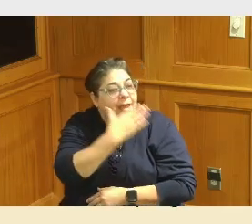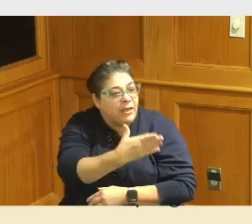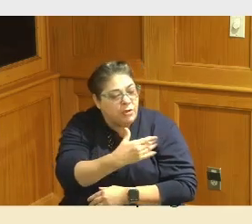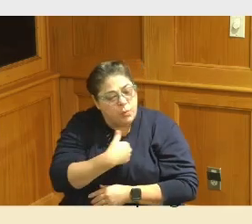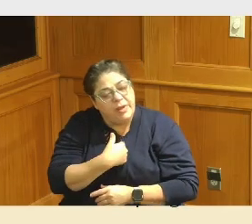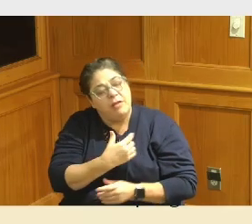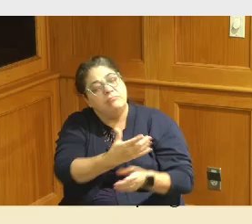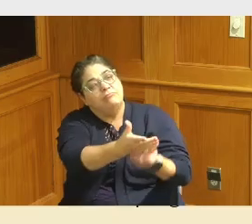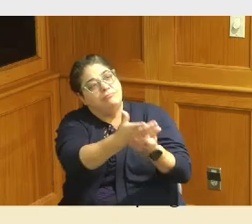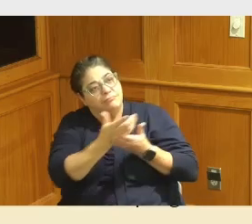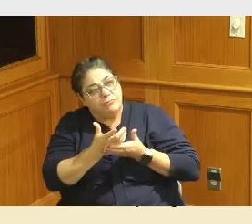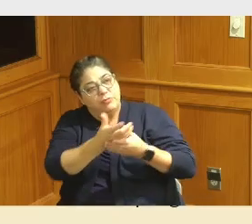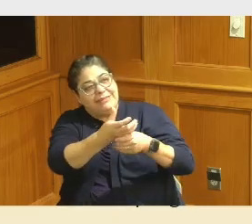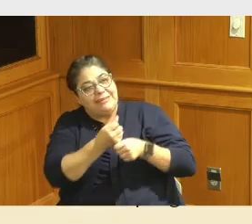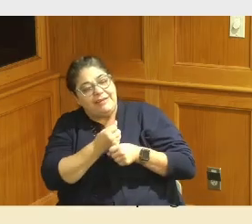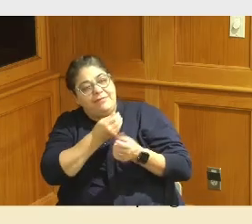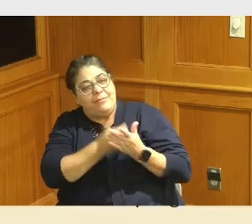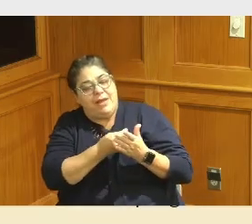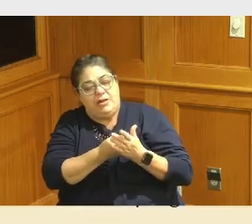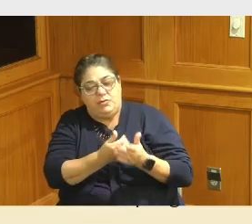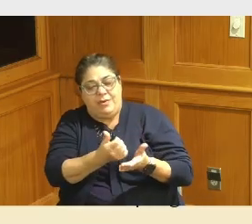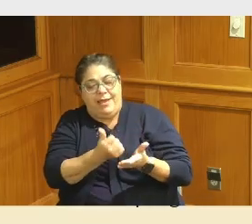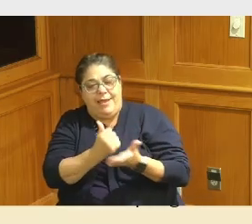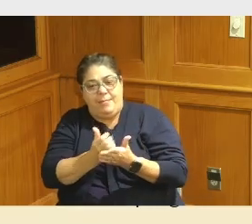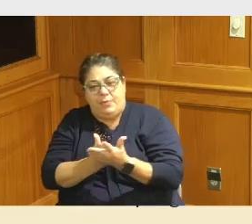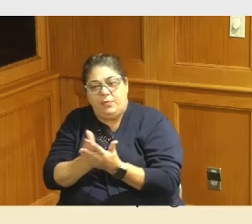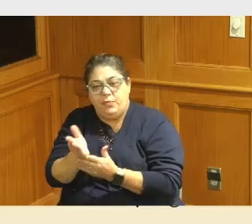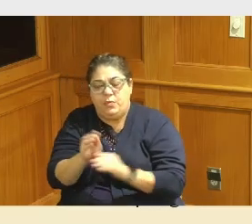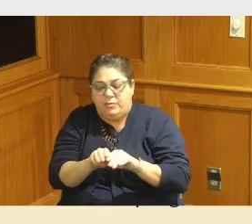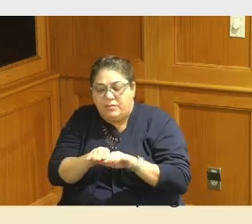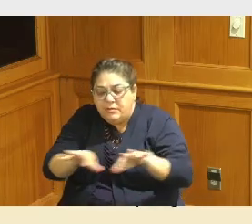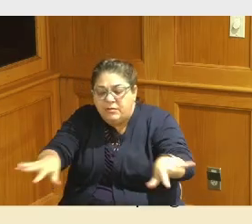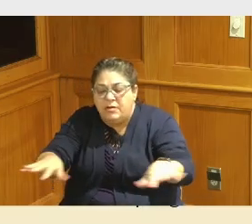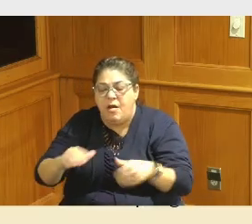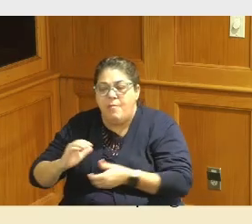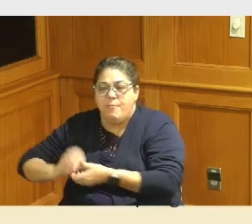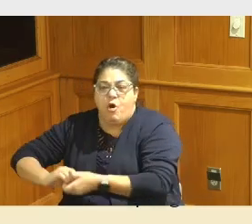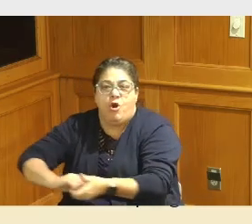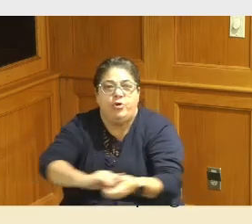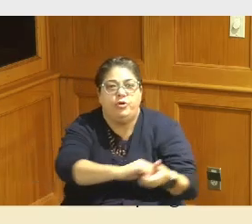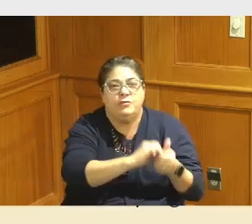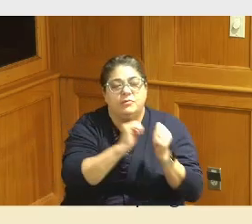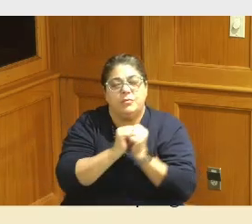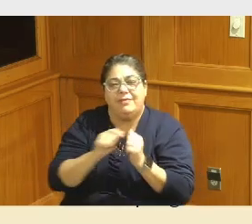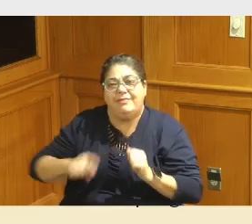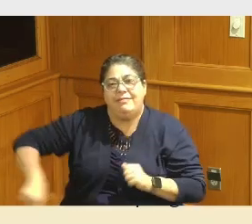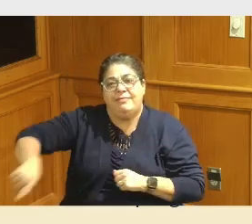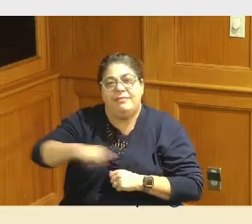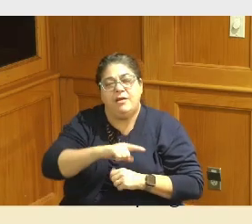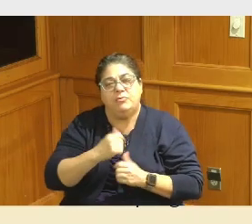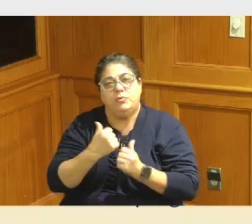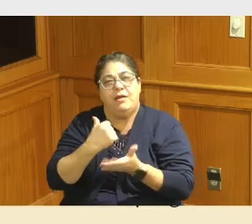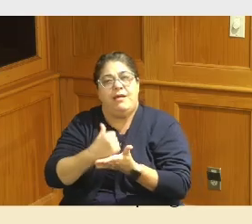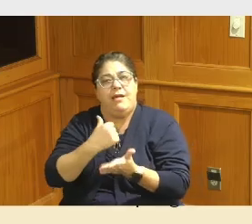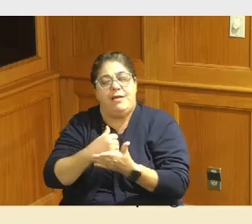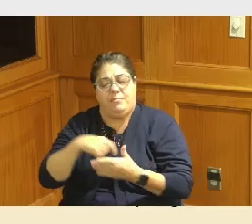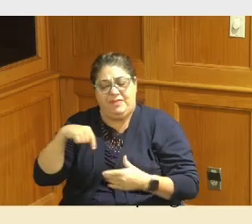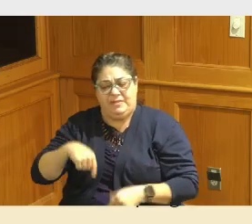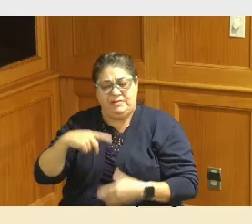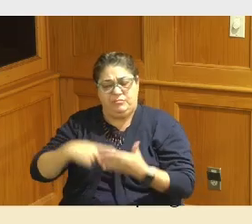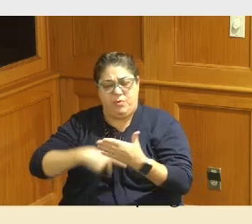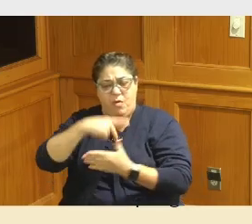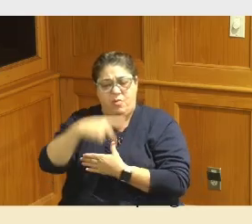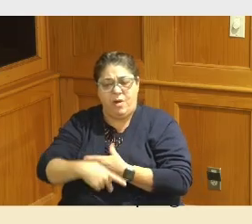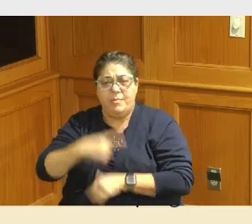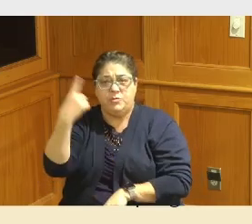for that opportunity. We are deploying this through our network of partners to really meet the goal here of this program. This